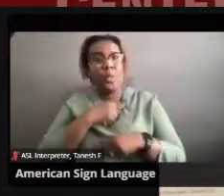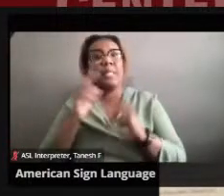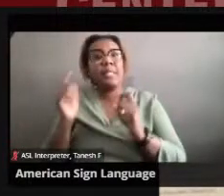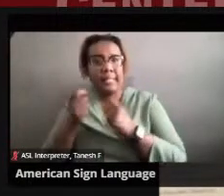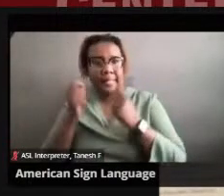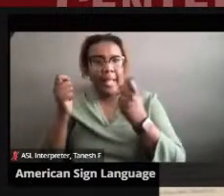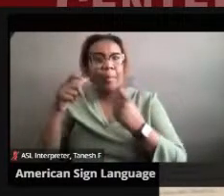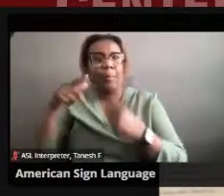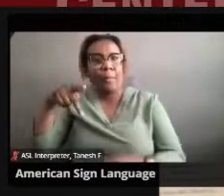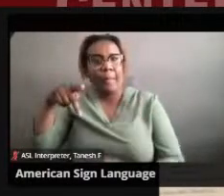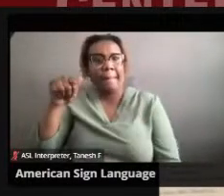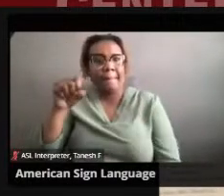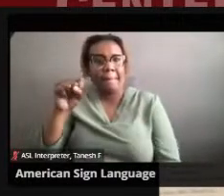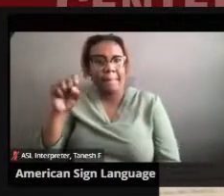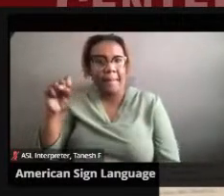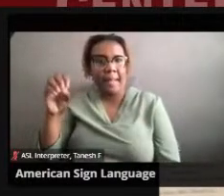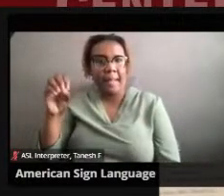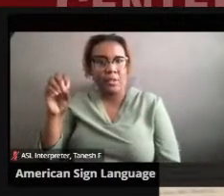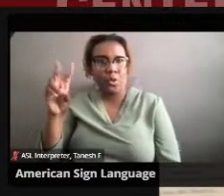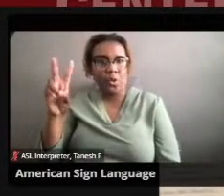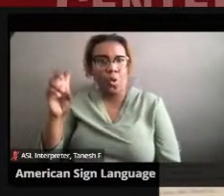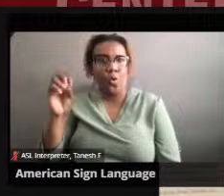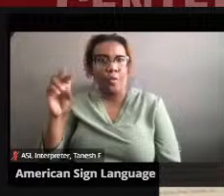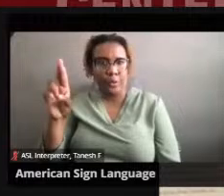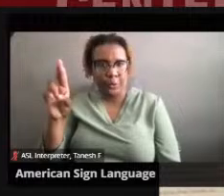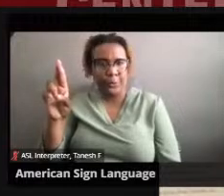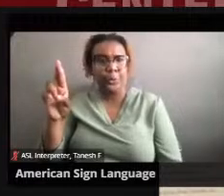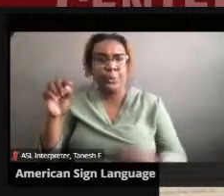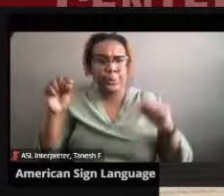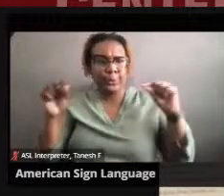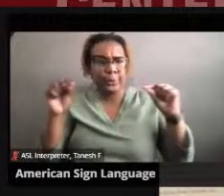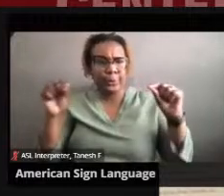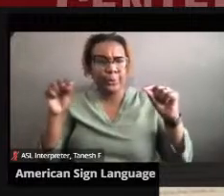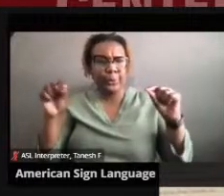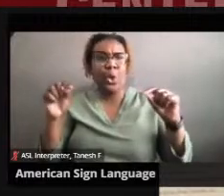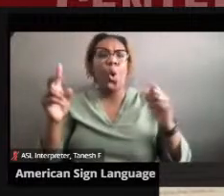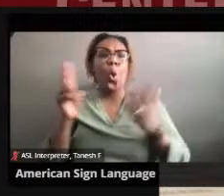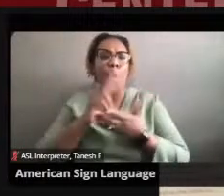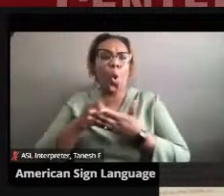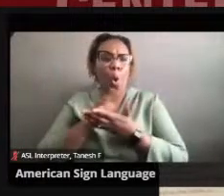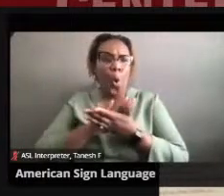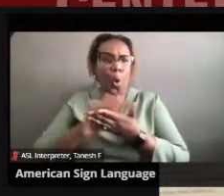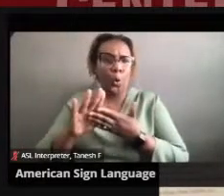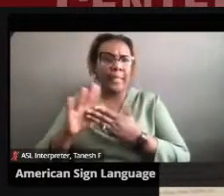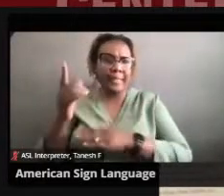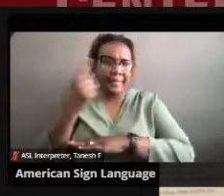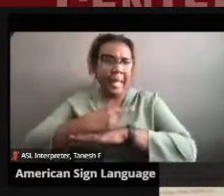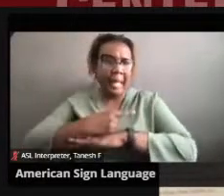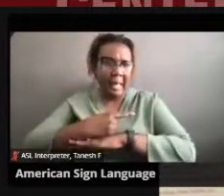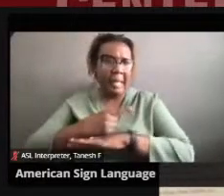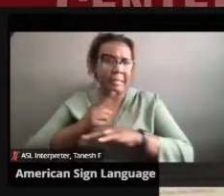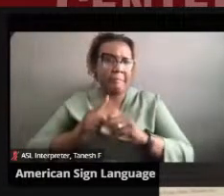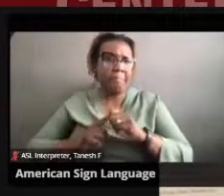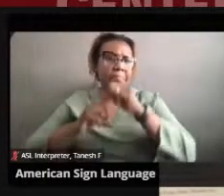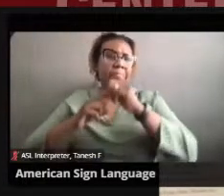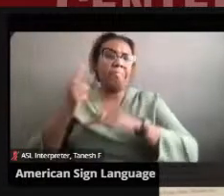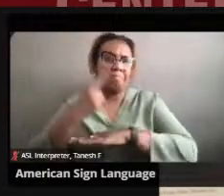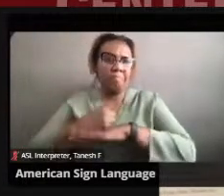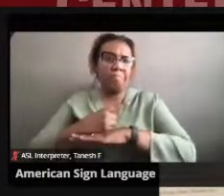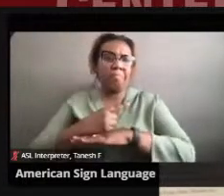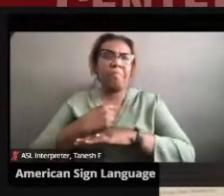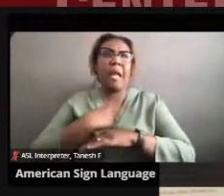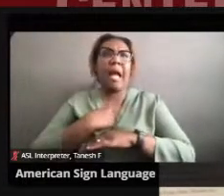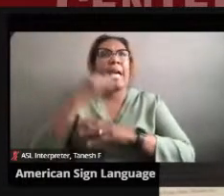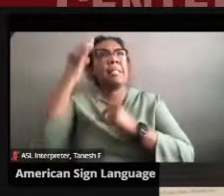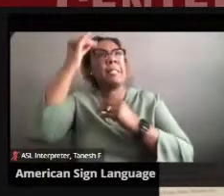Upon reflecting on the meanings behind these two holy days, the word hope springs to mind. Both the story